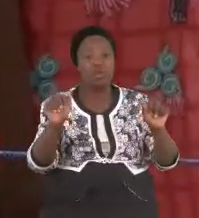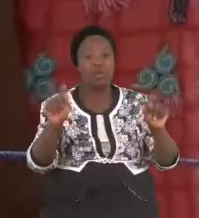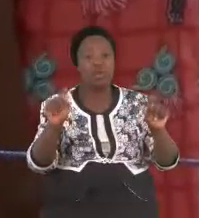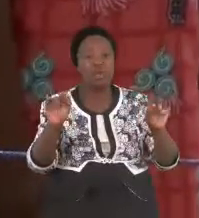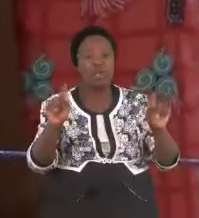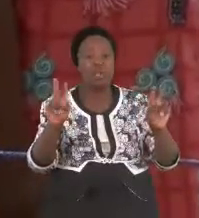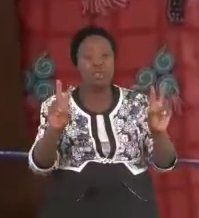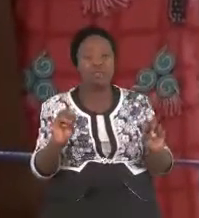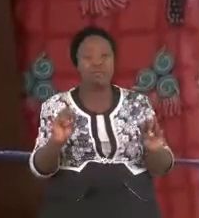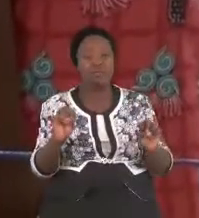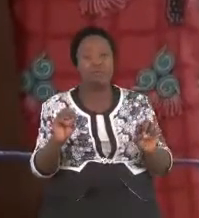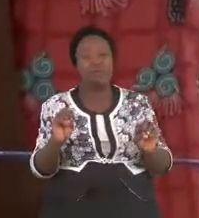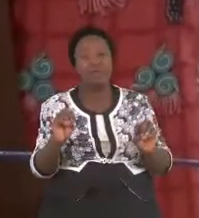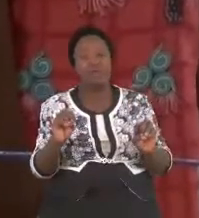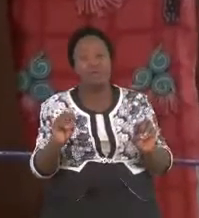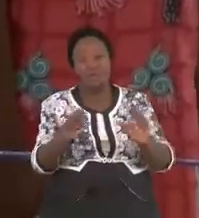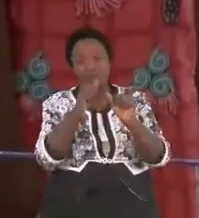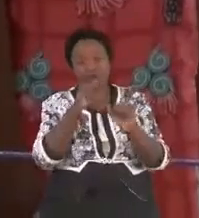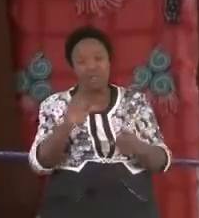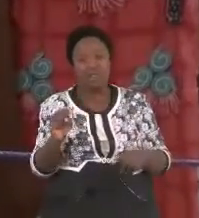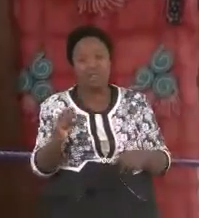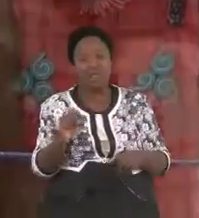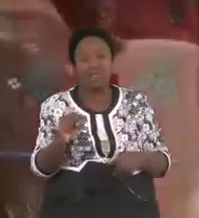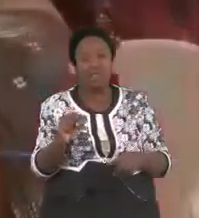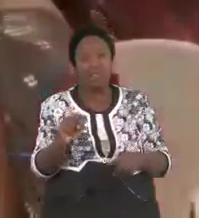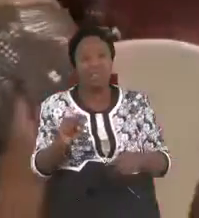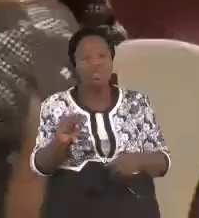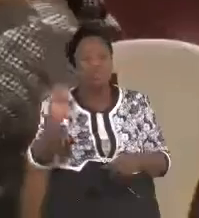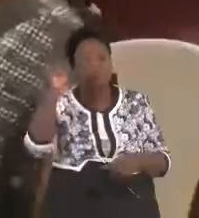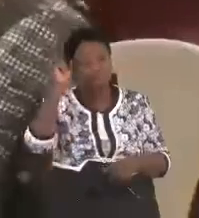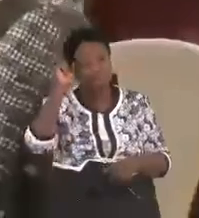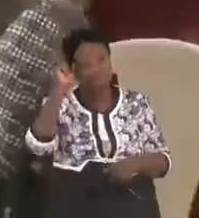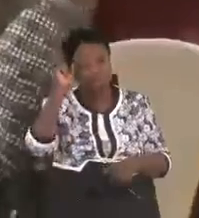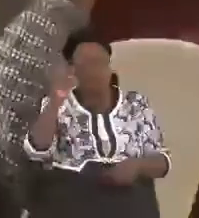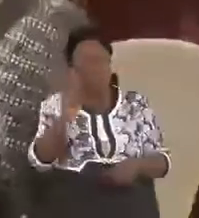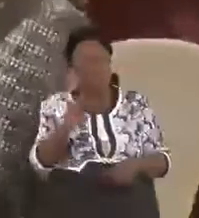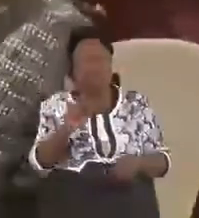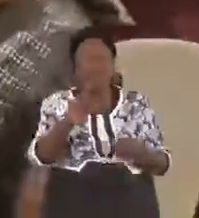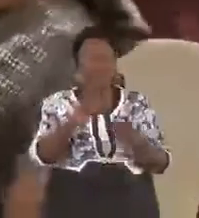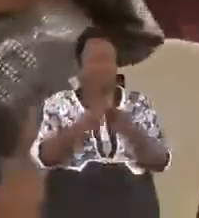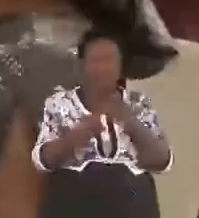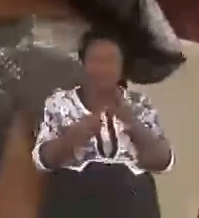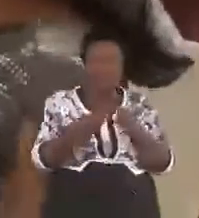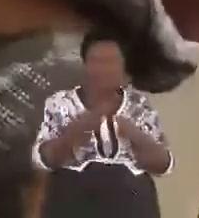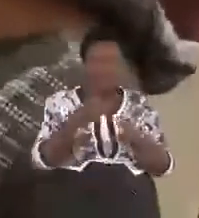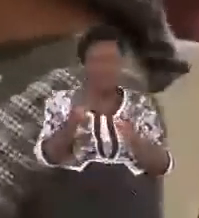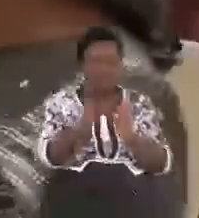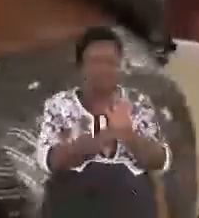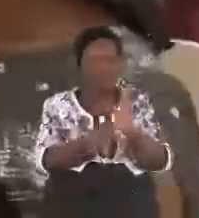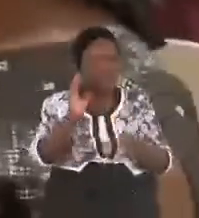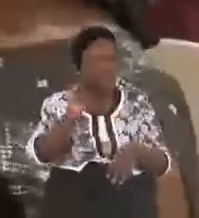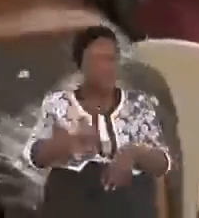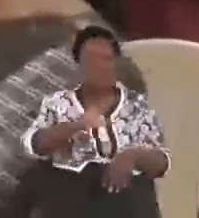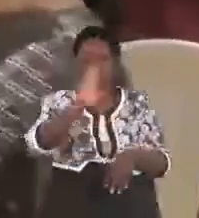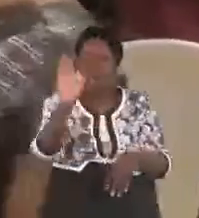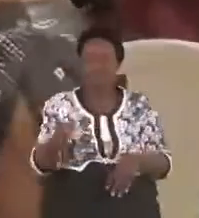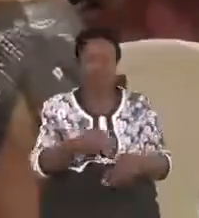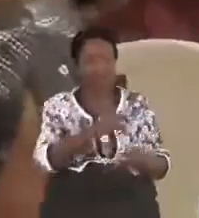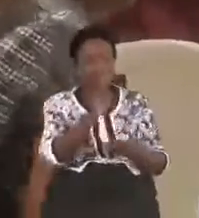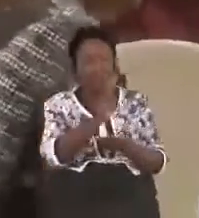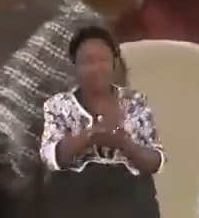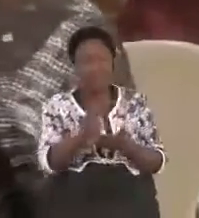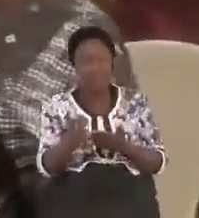not it's companionship that will not fail is support that will not